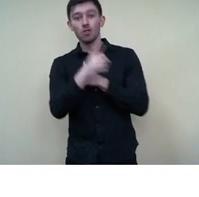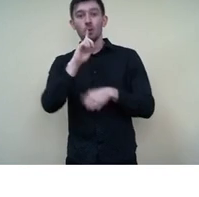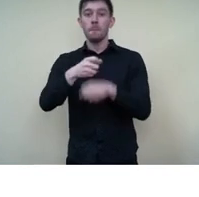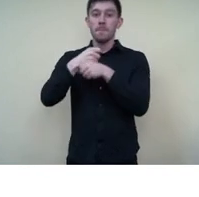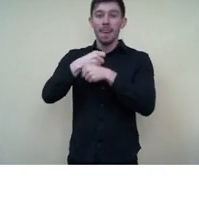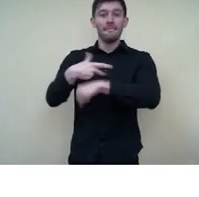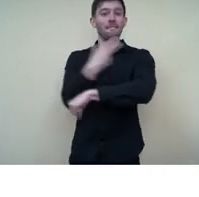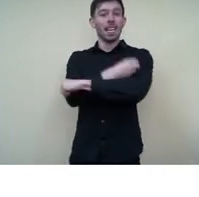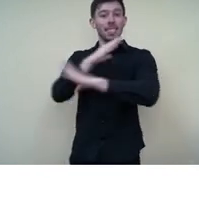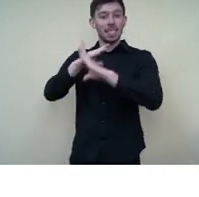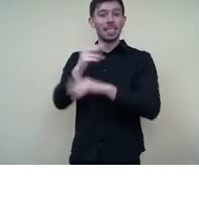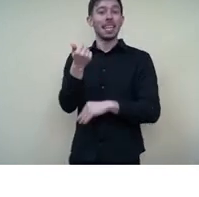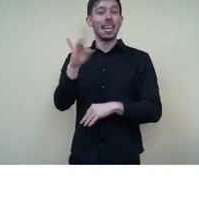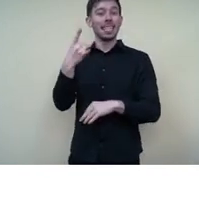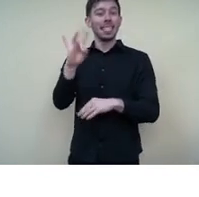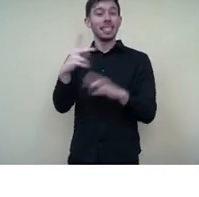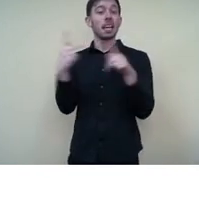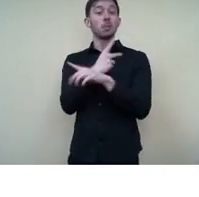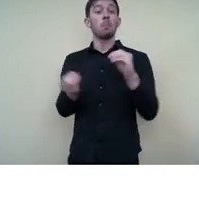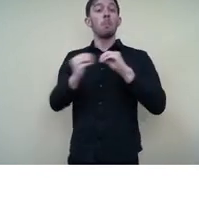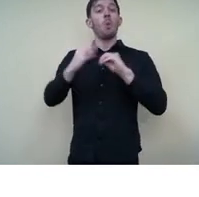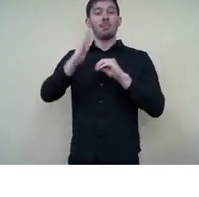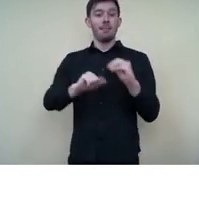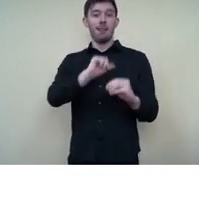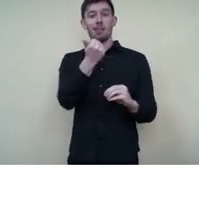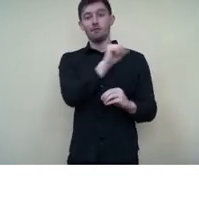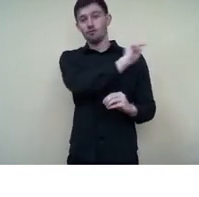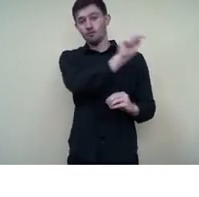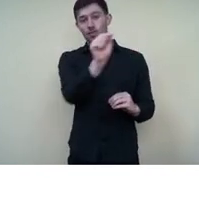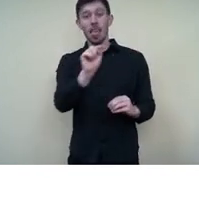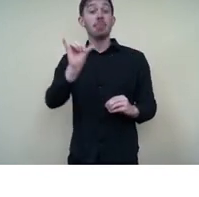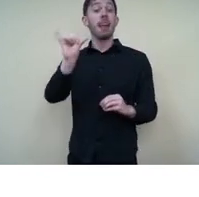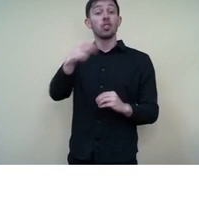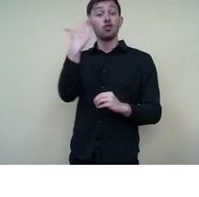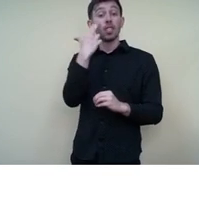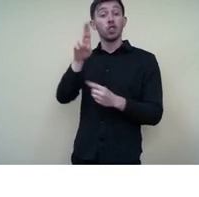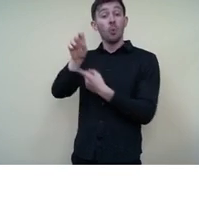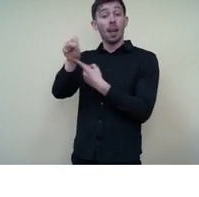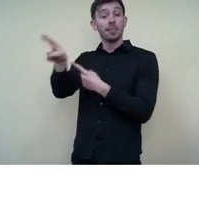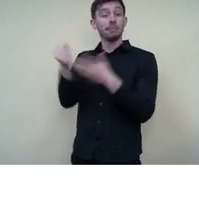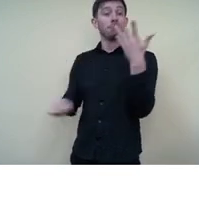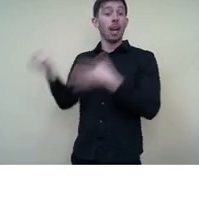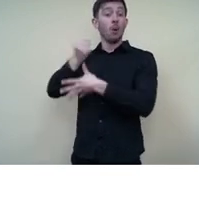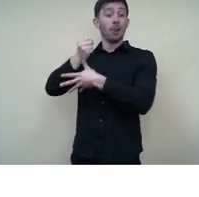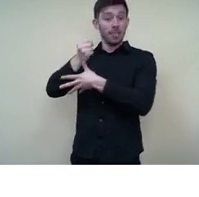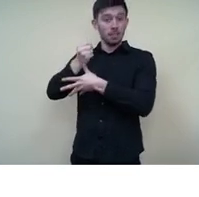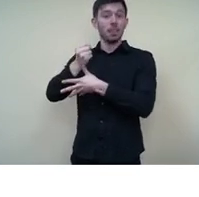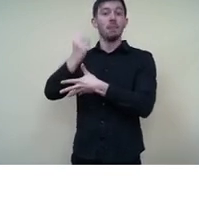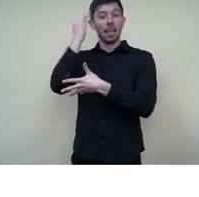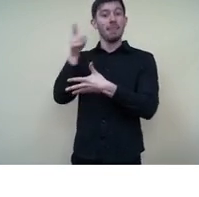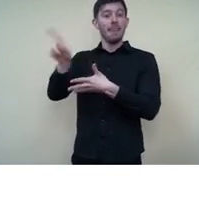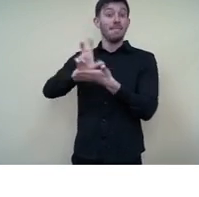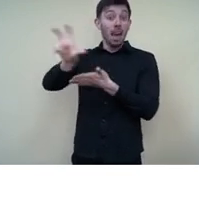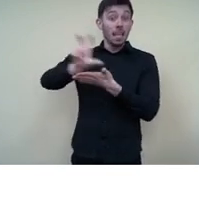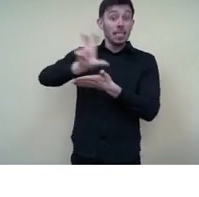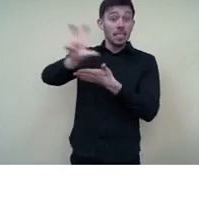It's 18 times more than the next largest effort. And so that's why the US got priority, in essence, because they invested so much